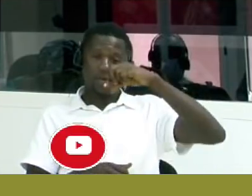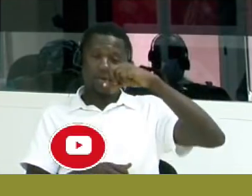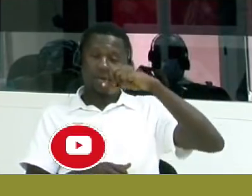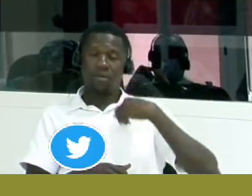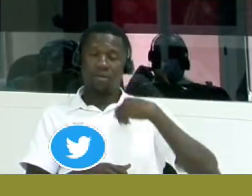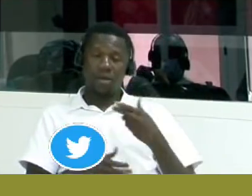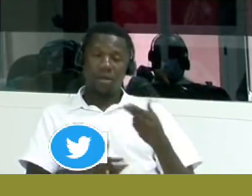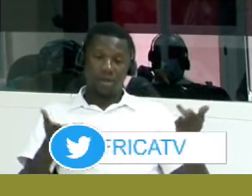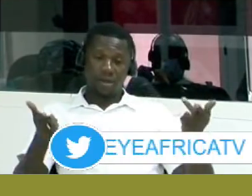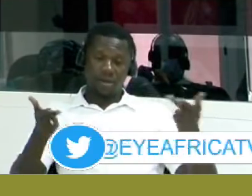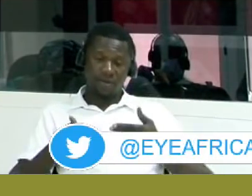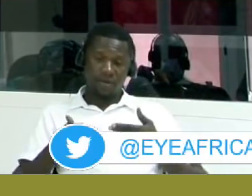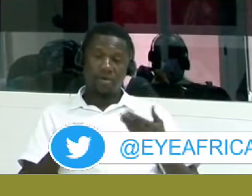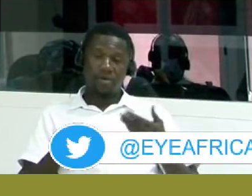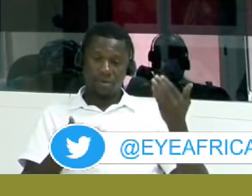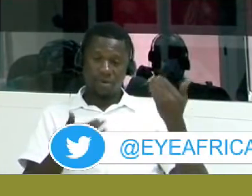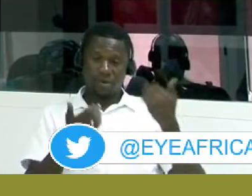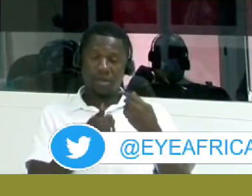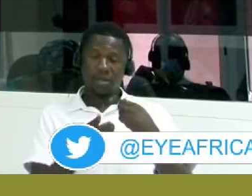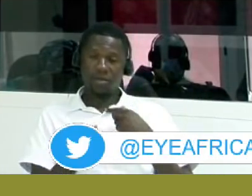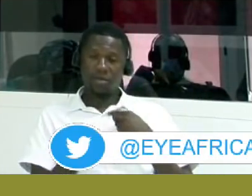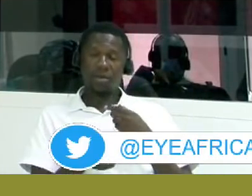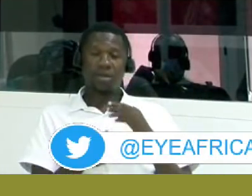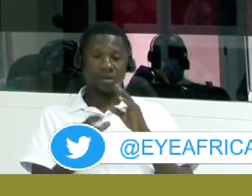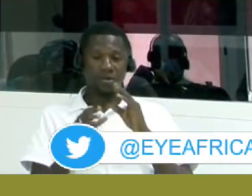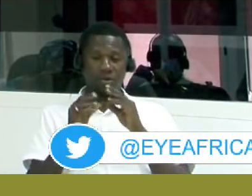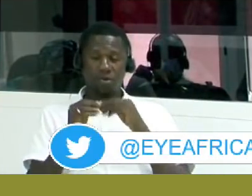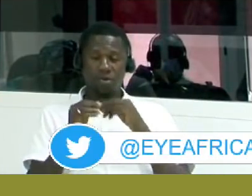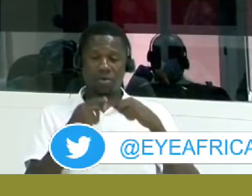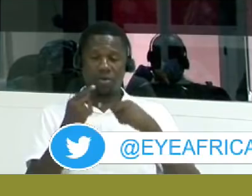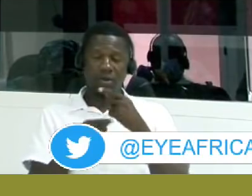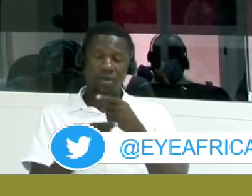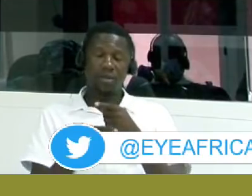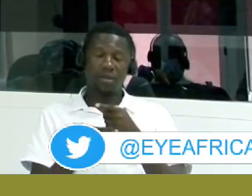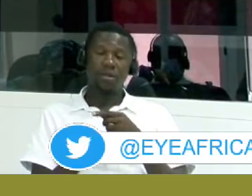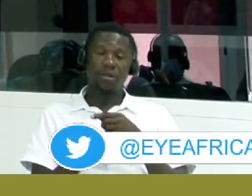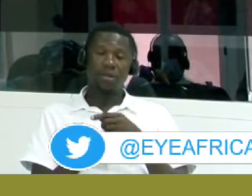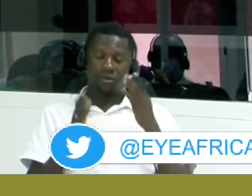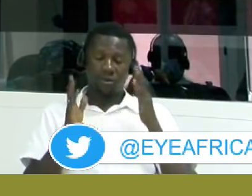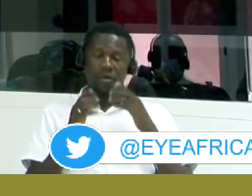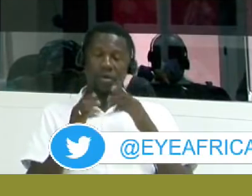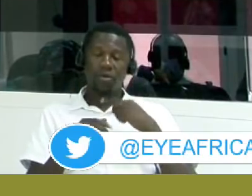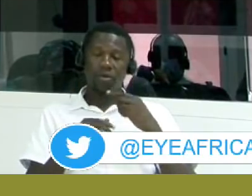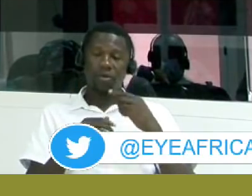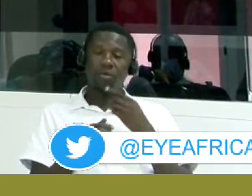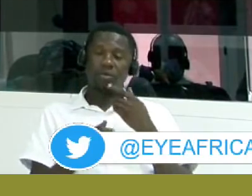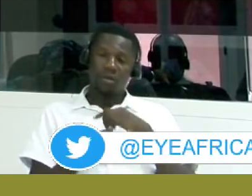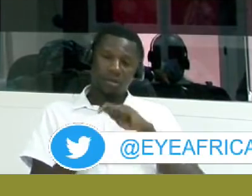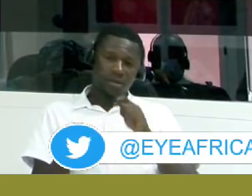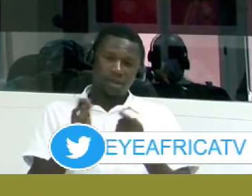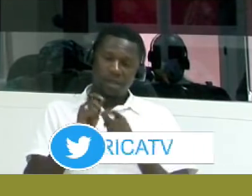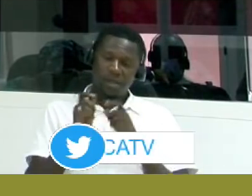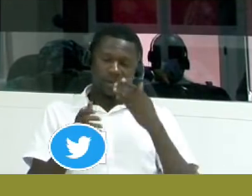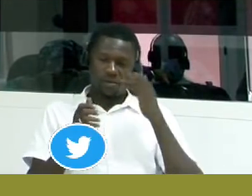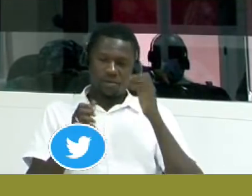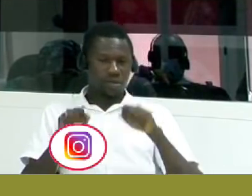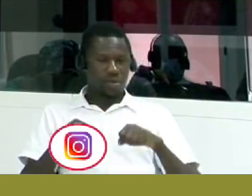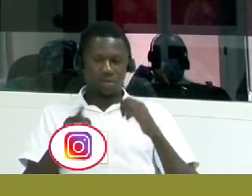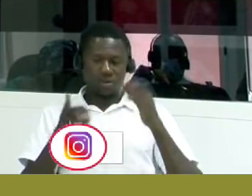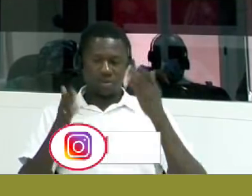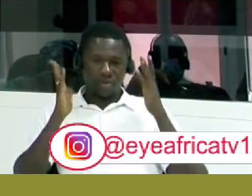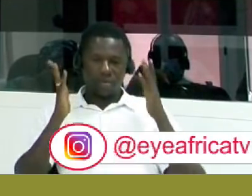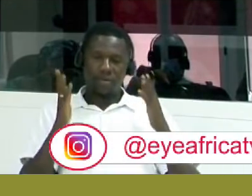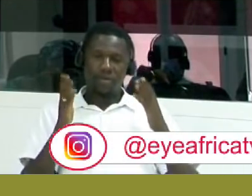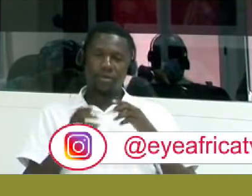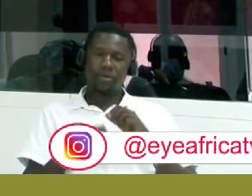I invited them to come again so that we can still talk over this matter to avert any possible problem. And they